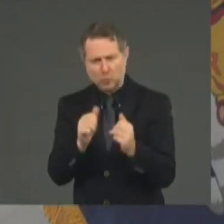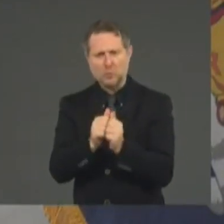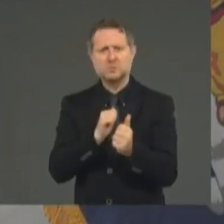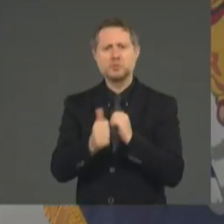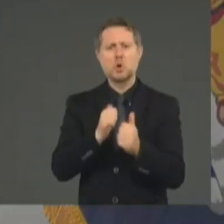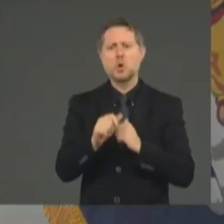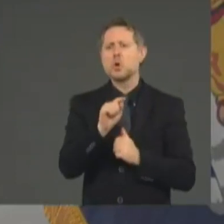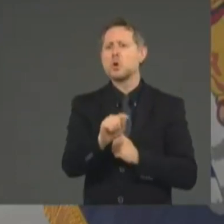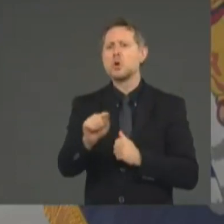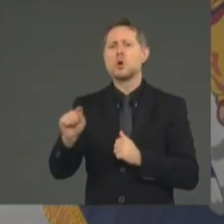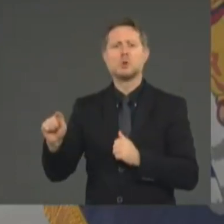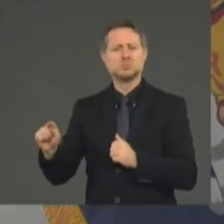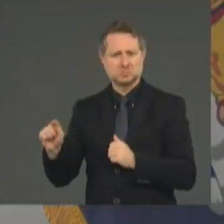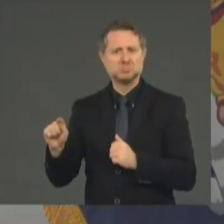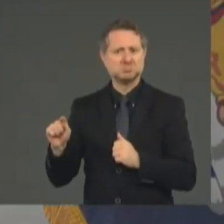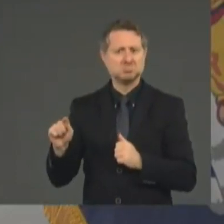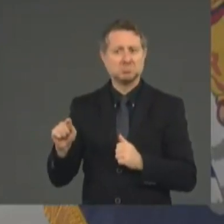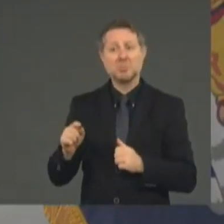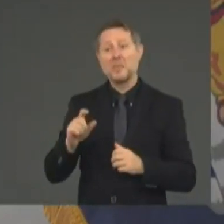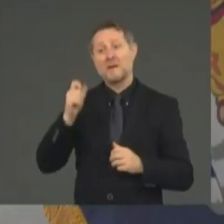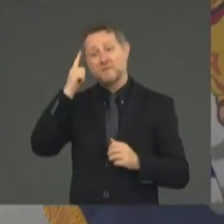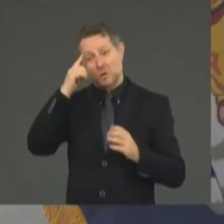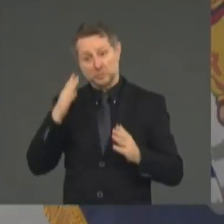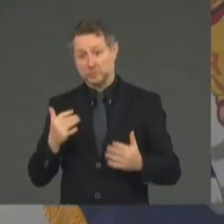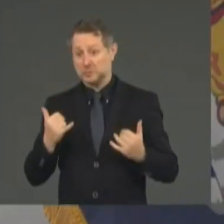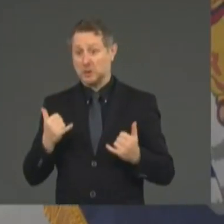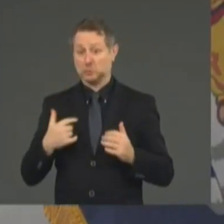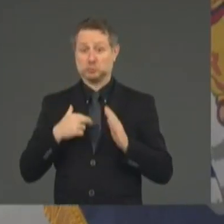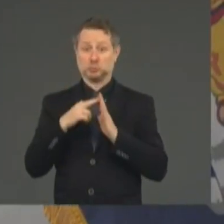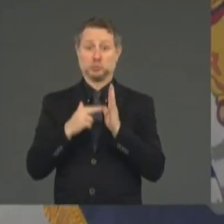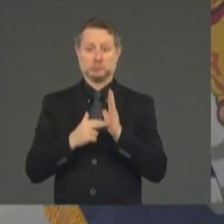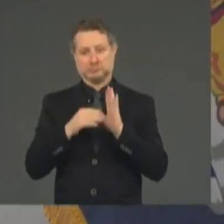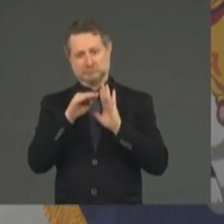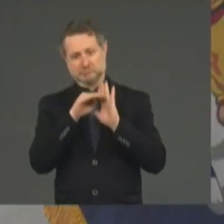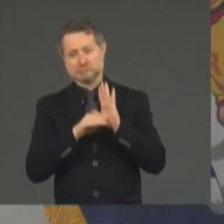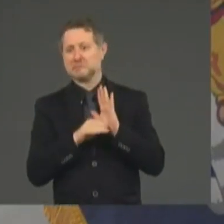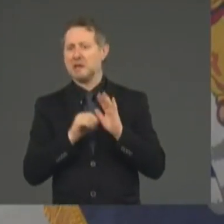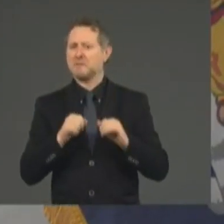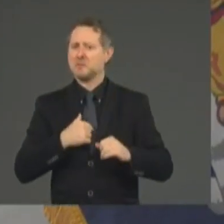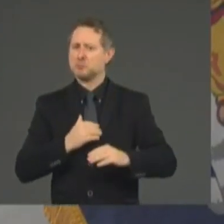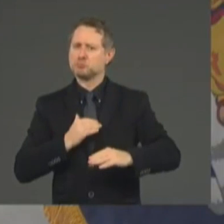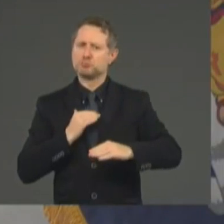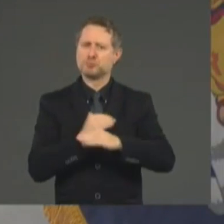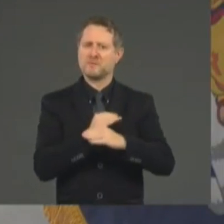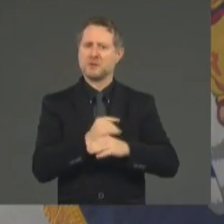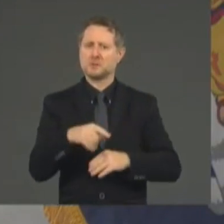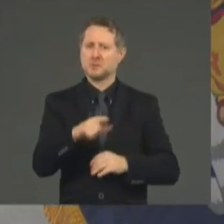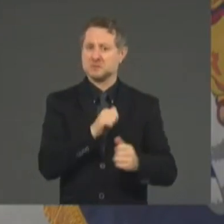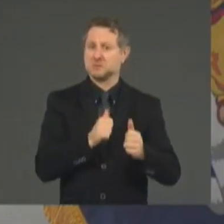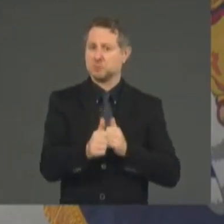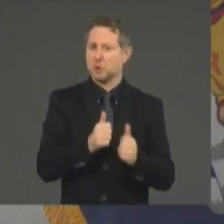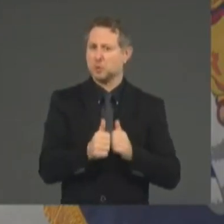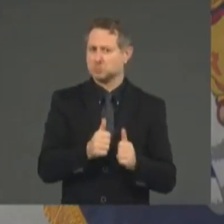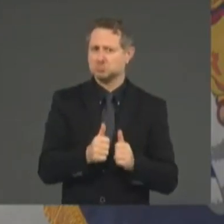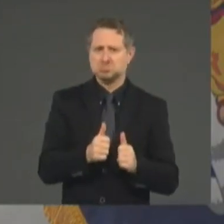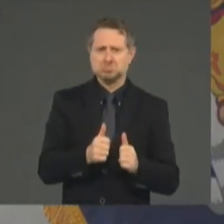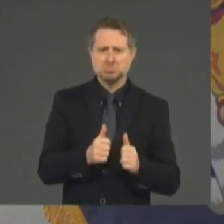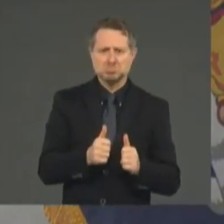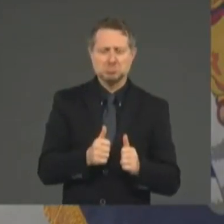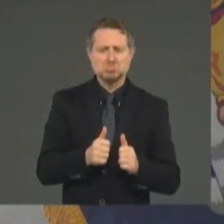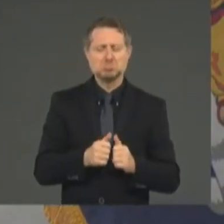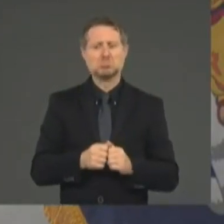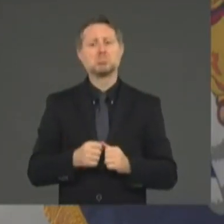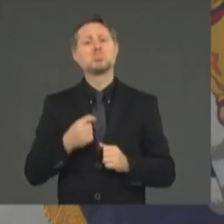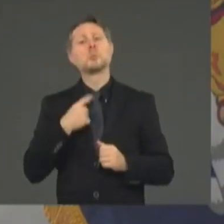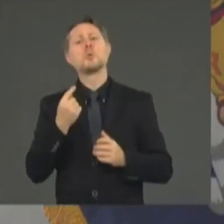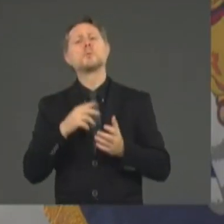remember, government rules right now could stop a team coming back, right? What's essential, what's